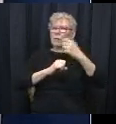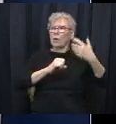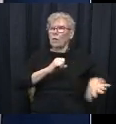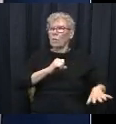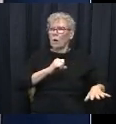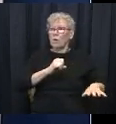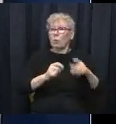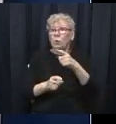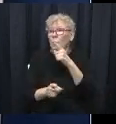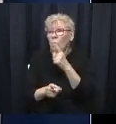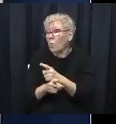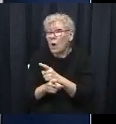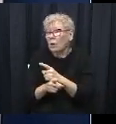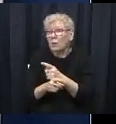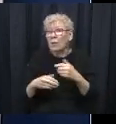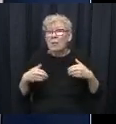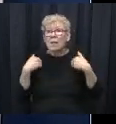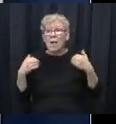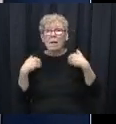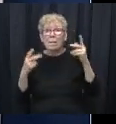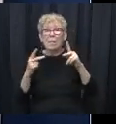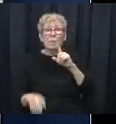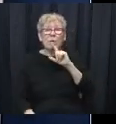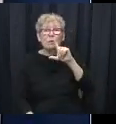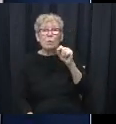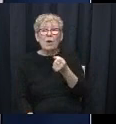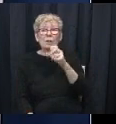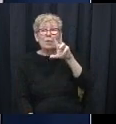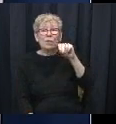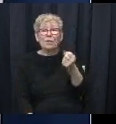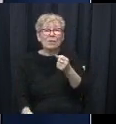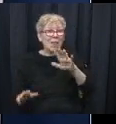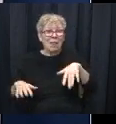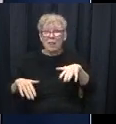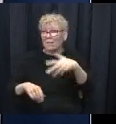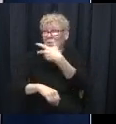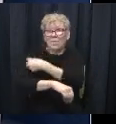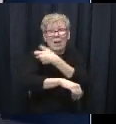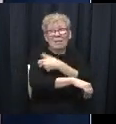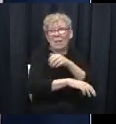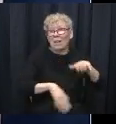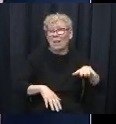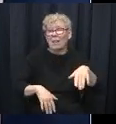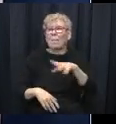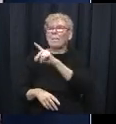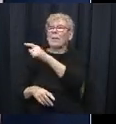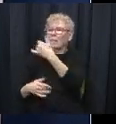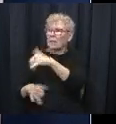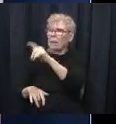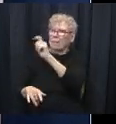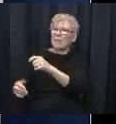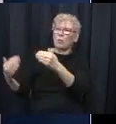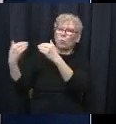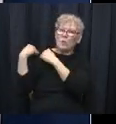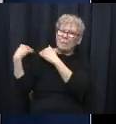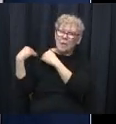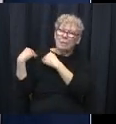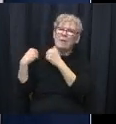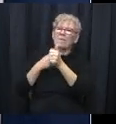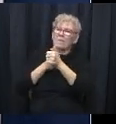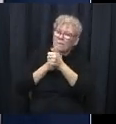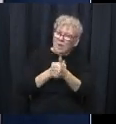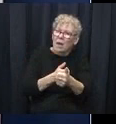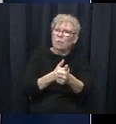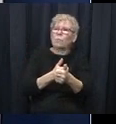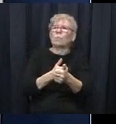out in terms of limiting the number of people that you're socializing with. If it's a couple, if it's a small sort of bubble of